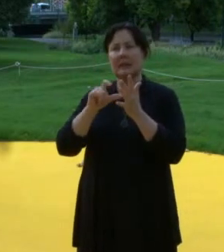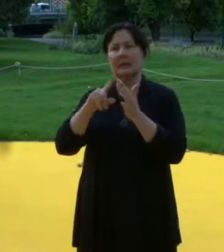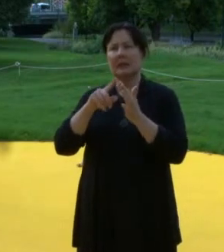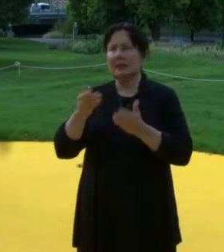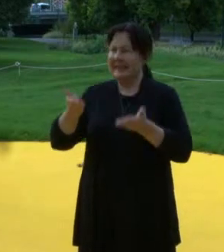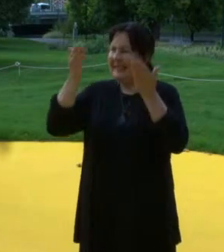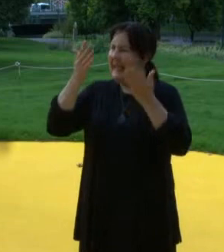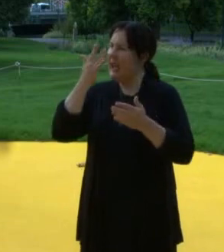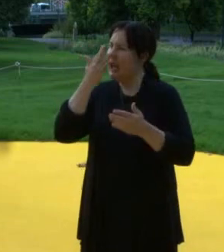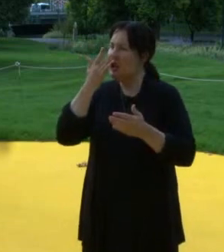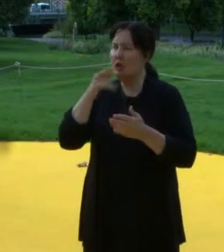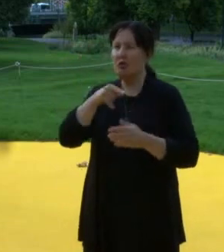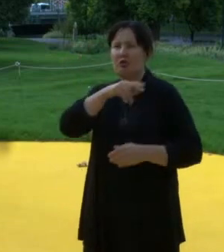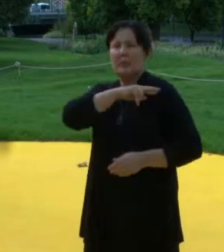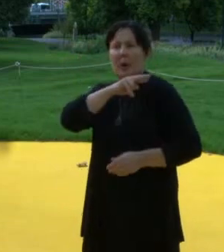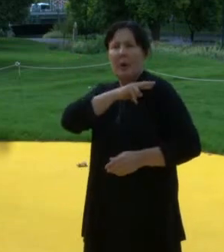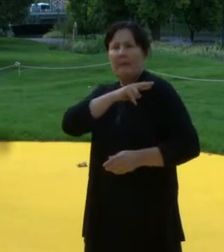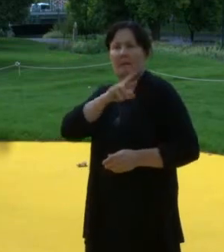please.